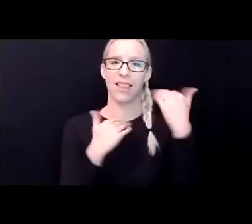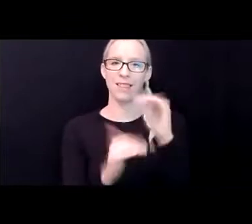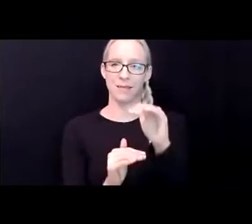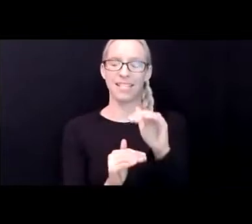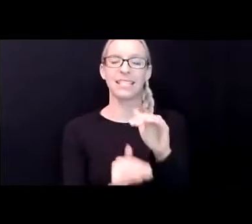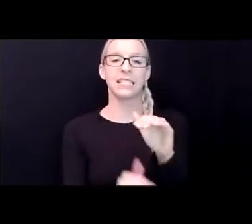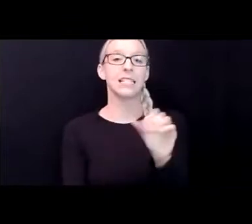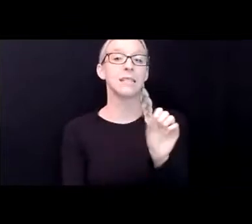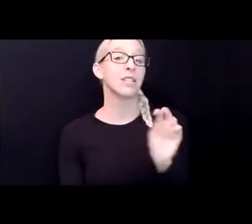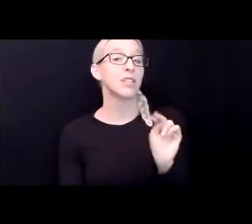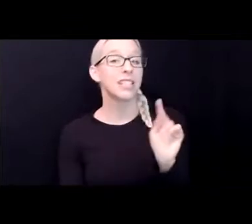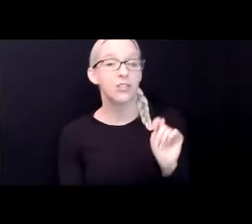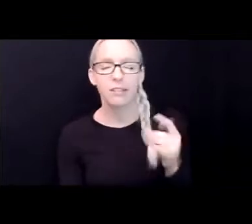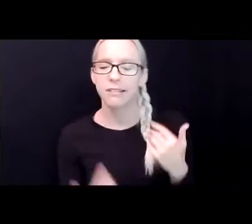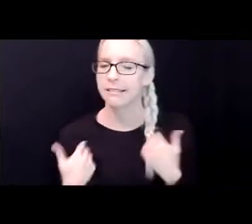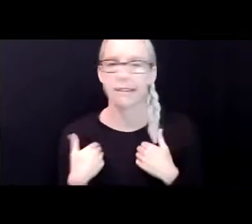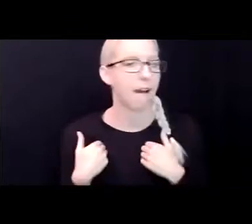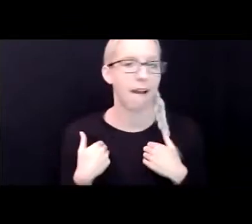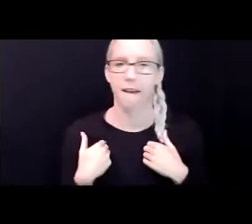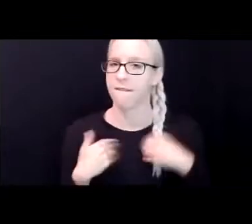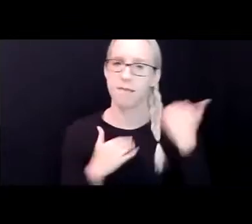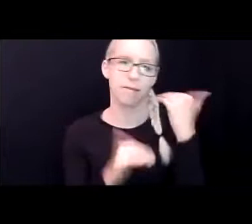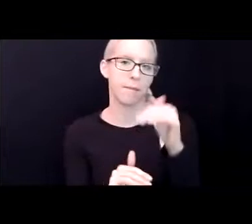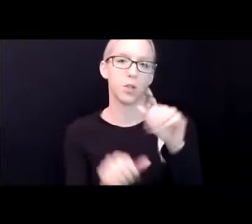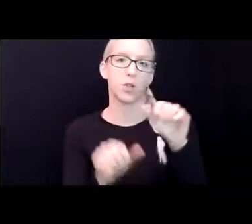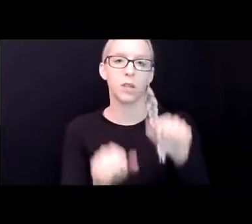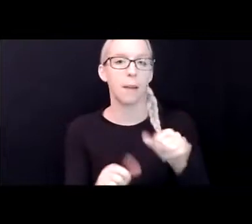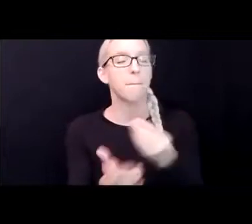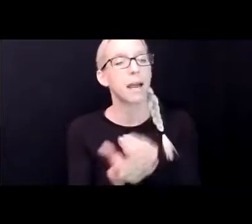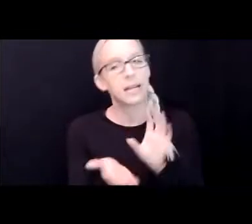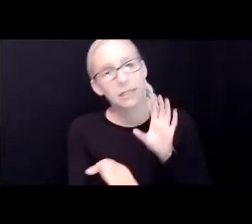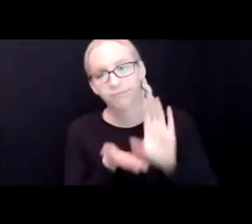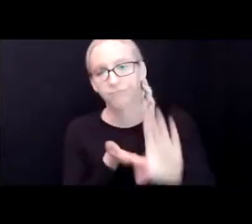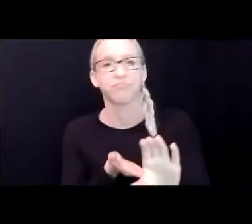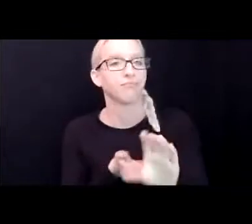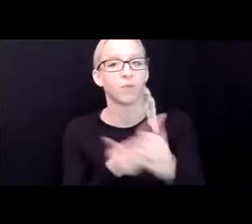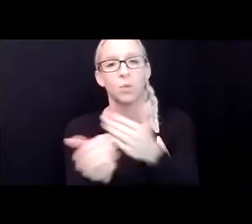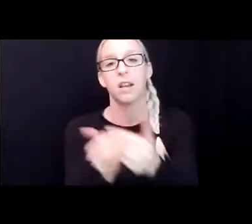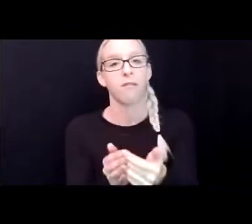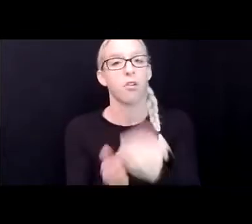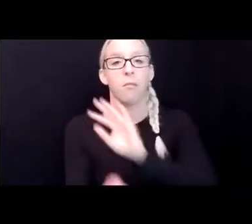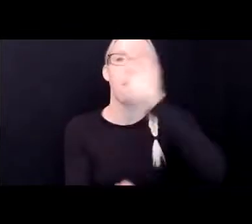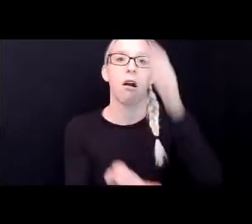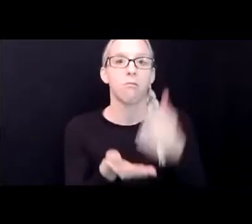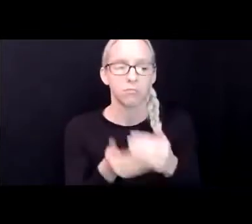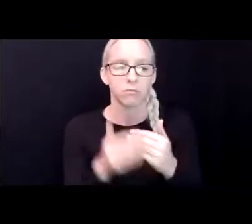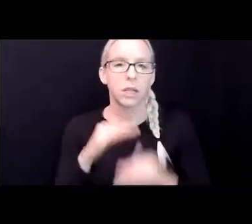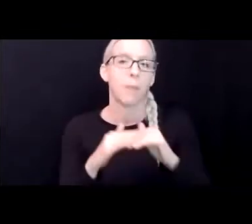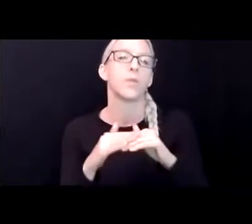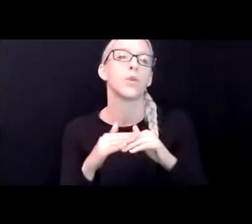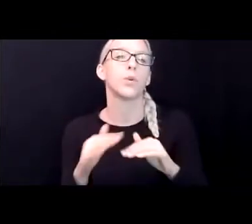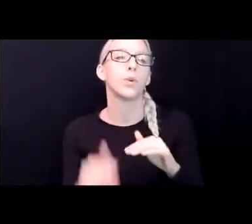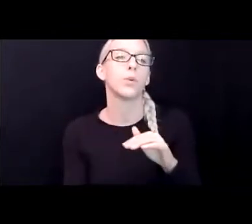have no limits, so you can put as much as you want into any of these trusts, no issues. You know that it's $15,000 for the